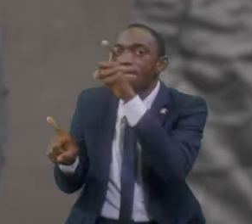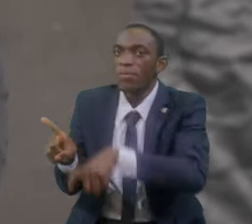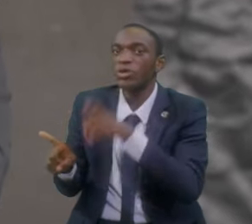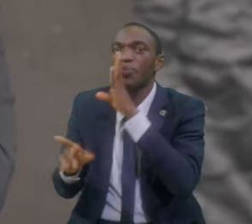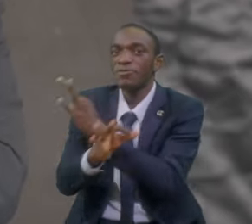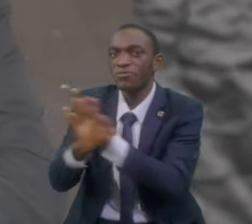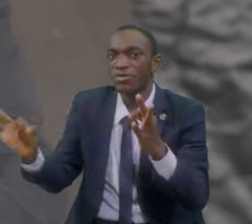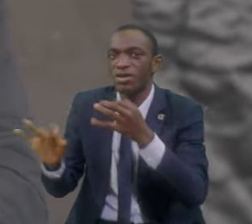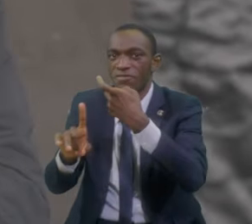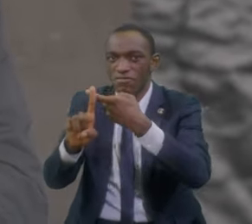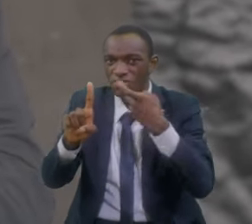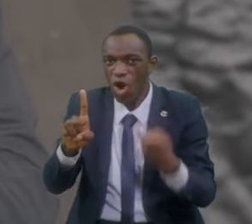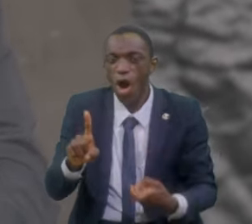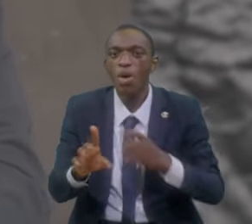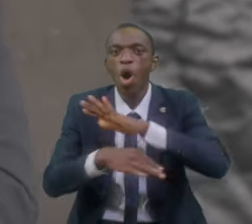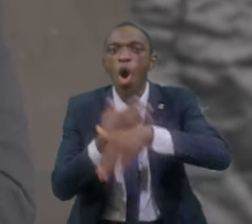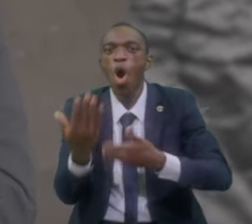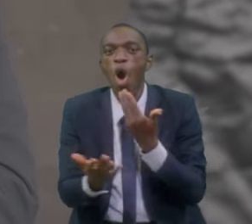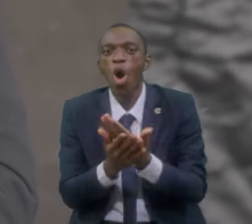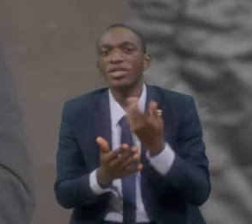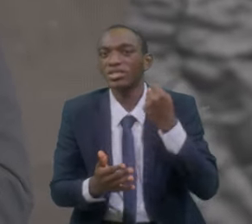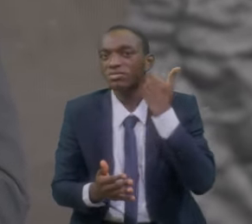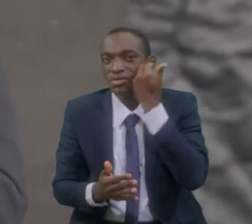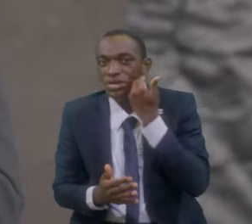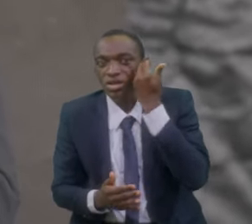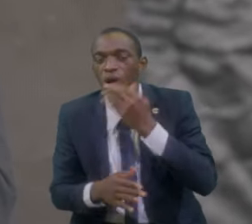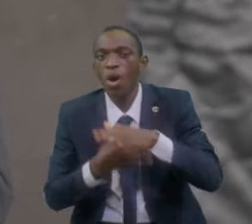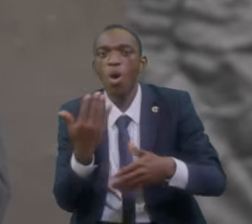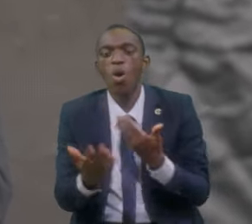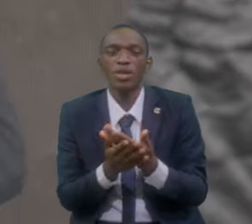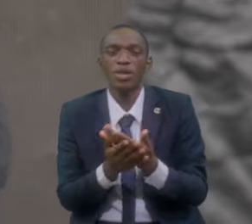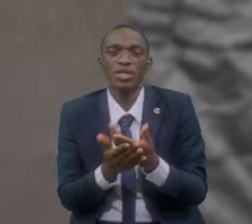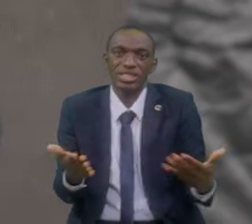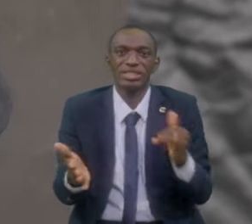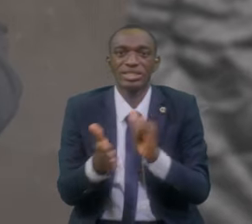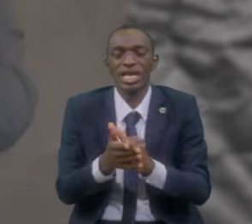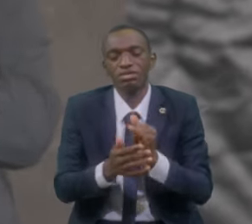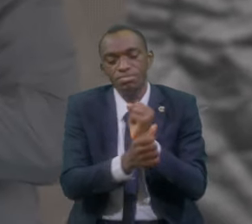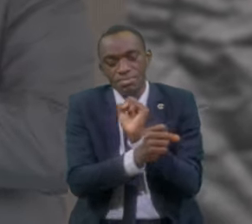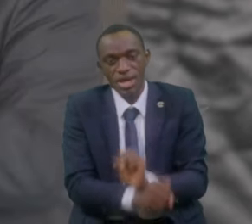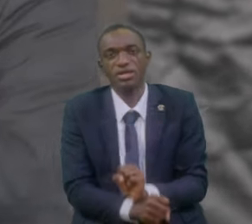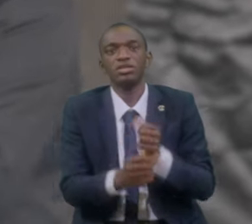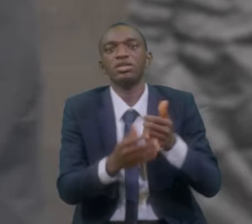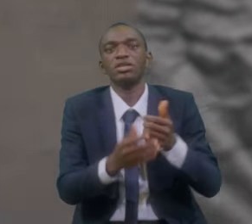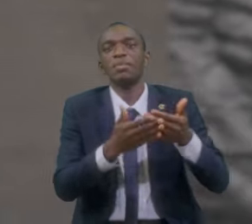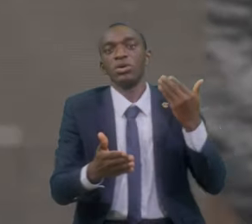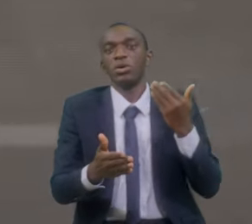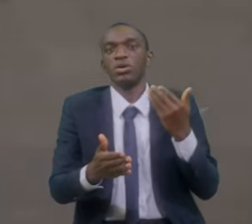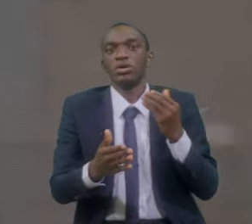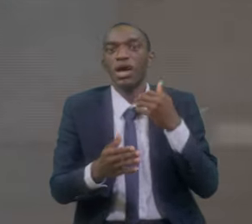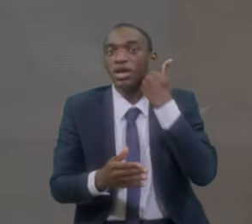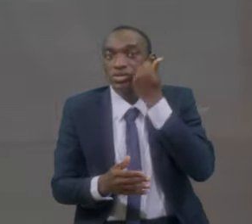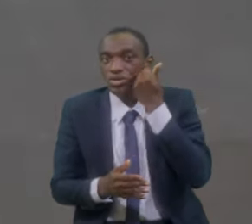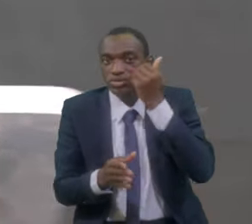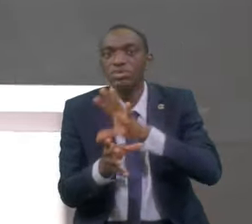from all the things that held you back before. Adultery included,